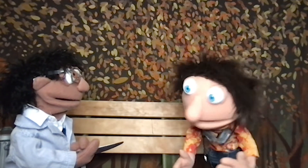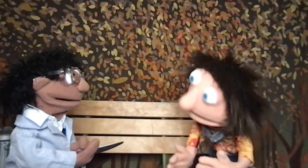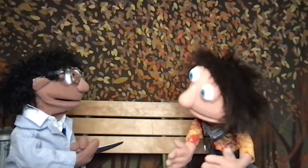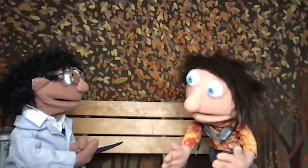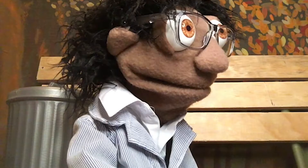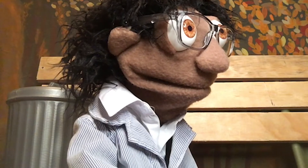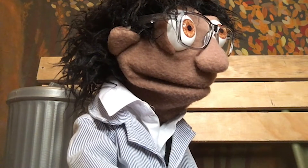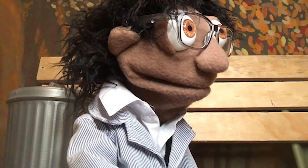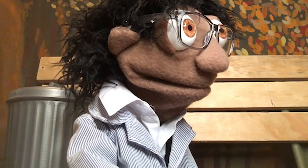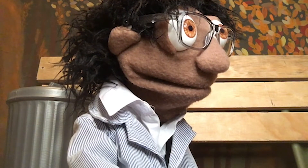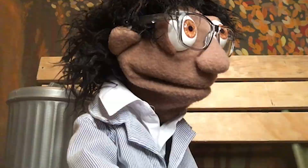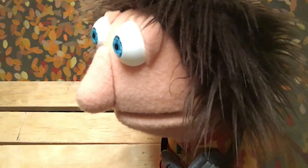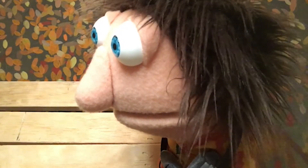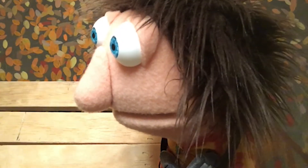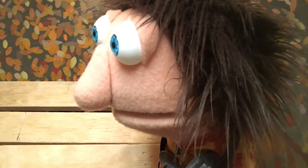Thank you, brother.